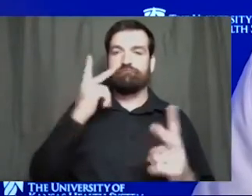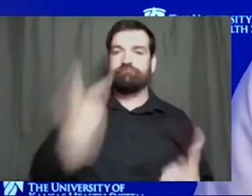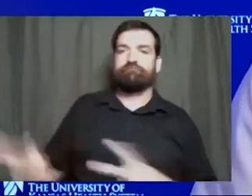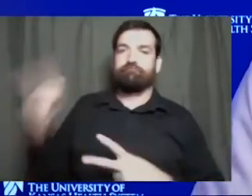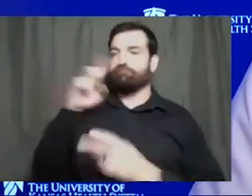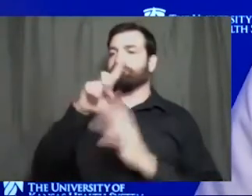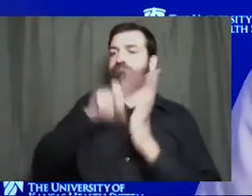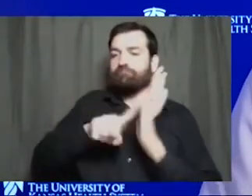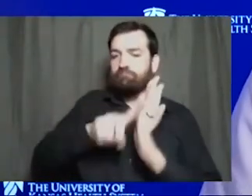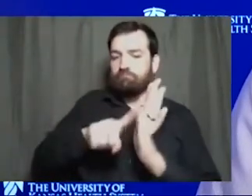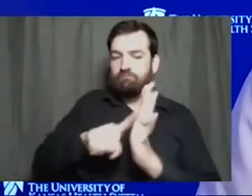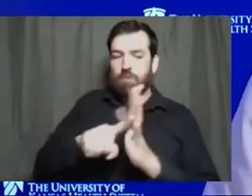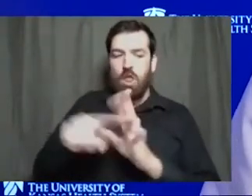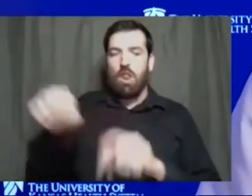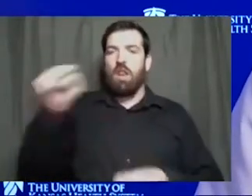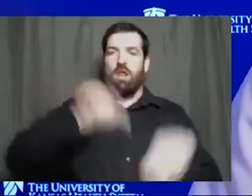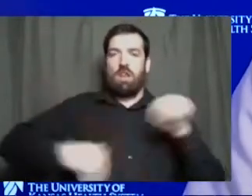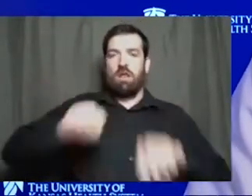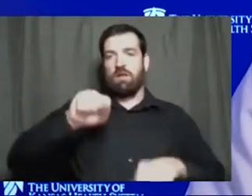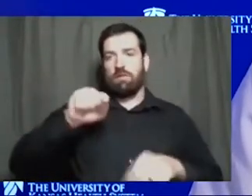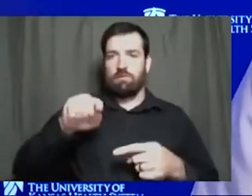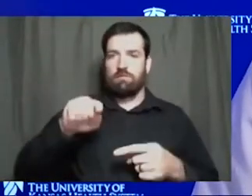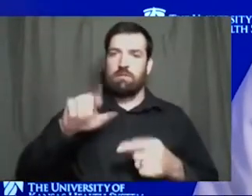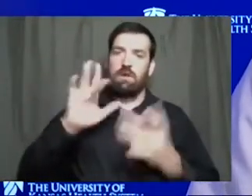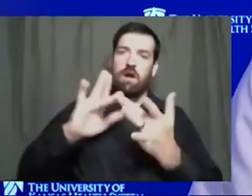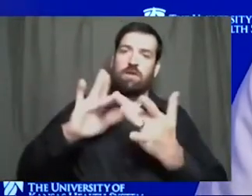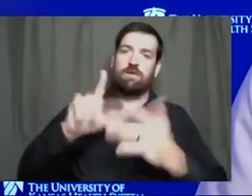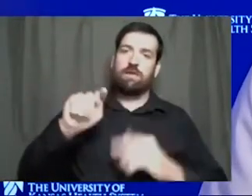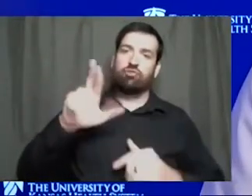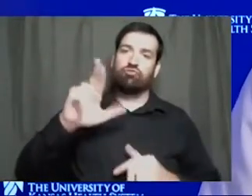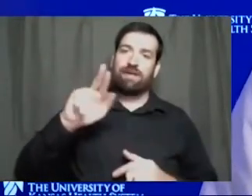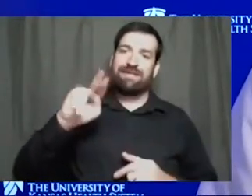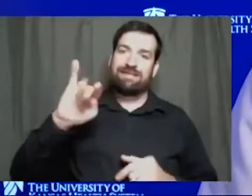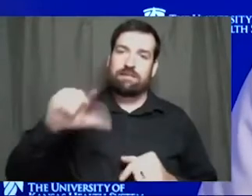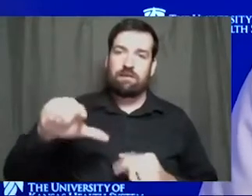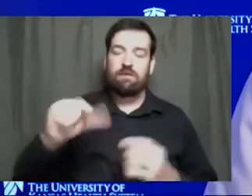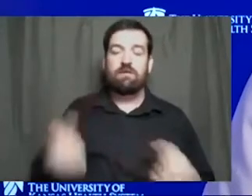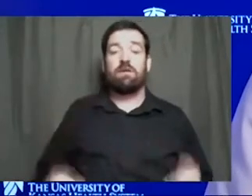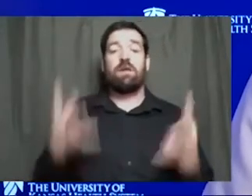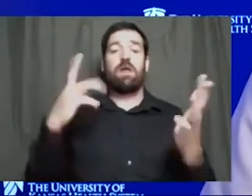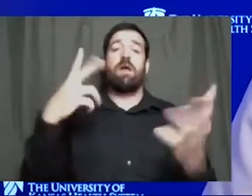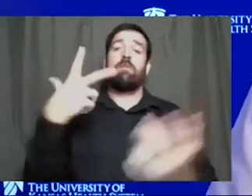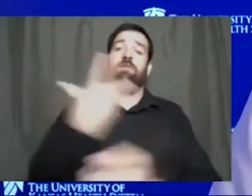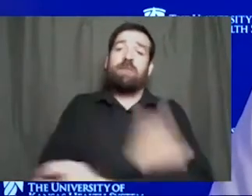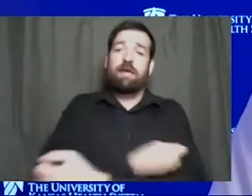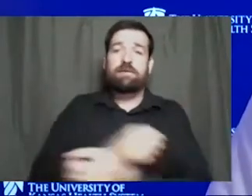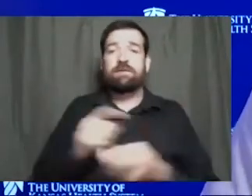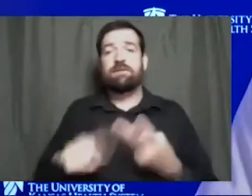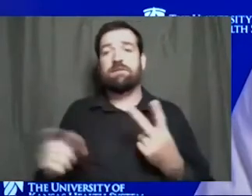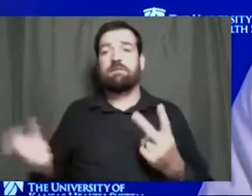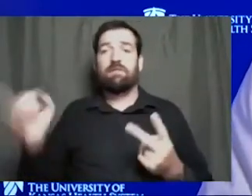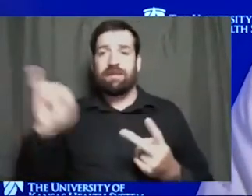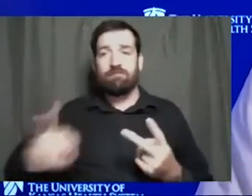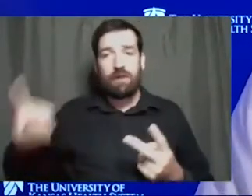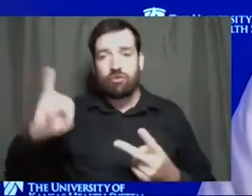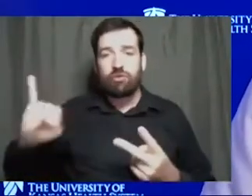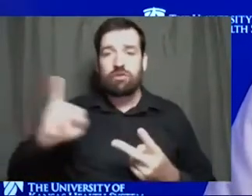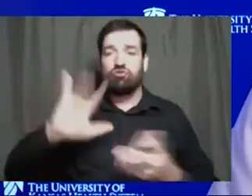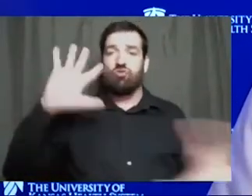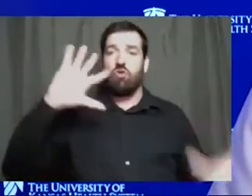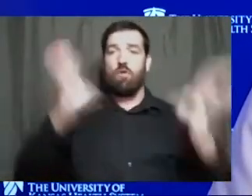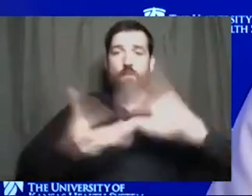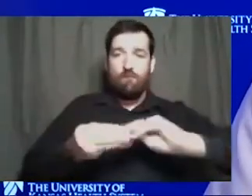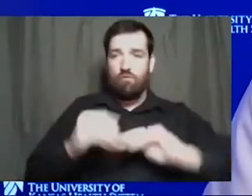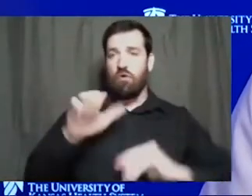at contact tracing and the number of people who were vaccinated and infections and all overall cases. You know, we'd still like to have